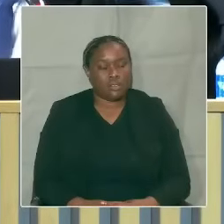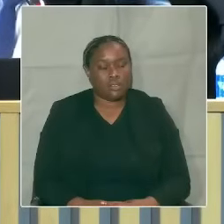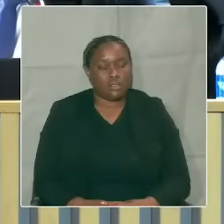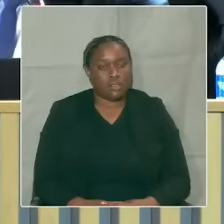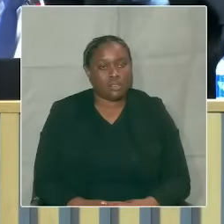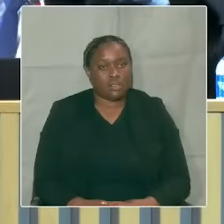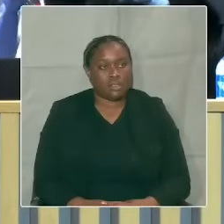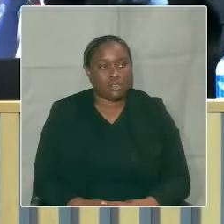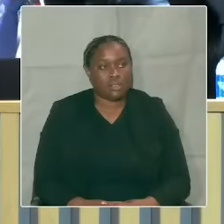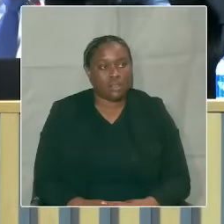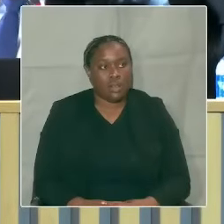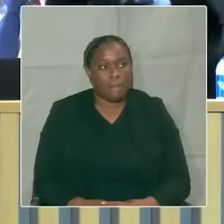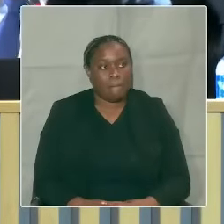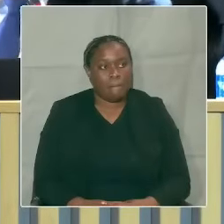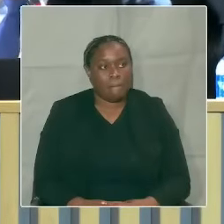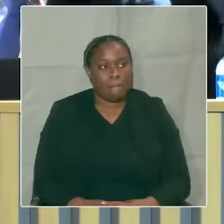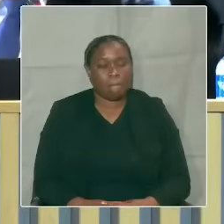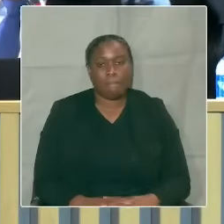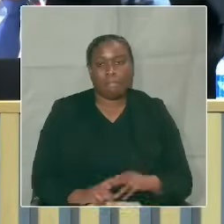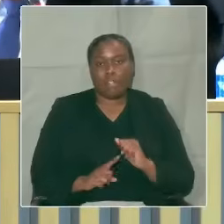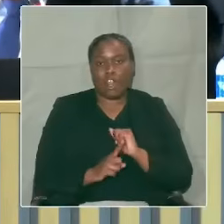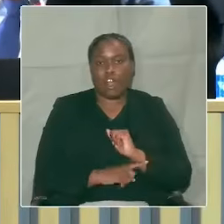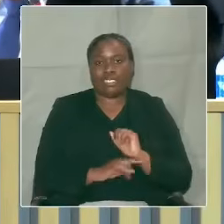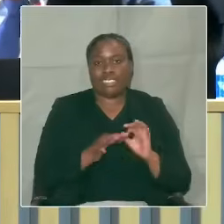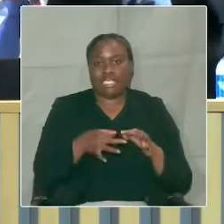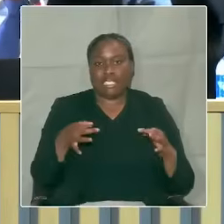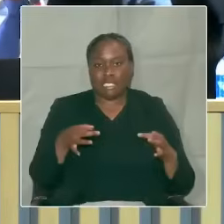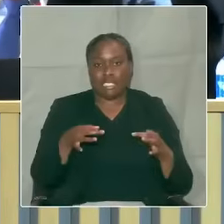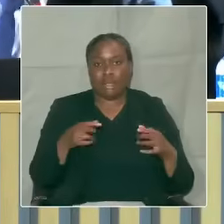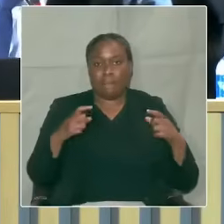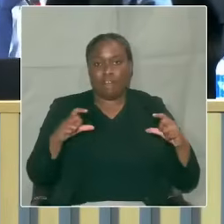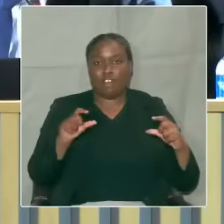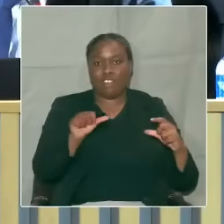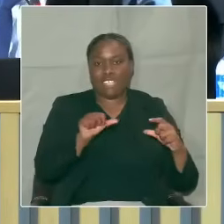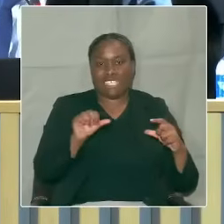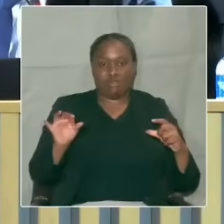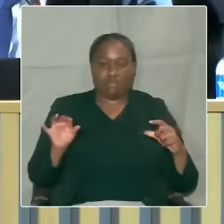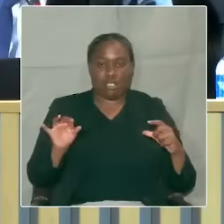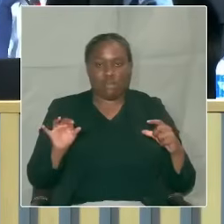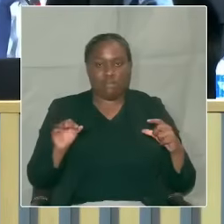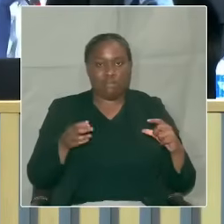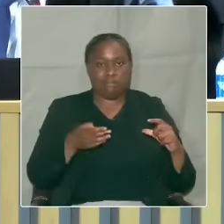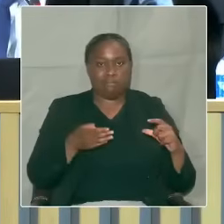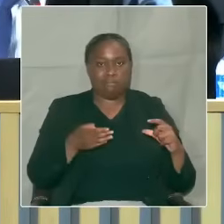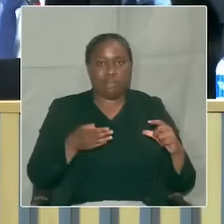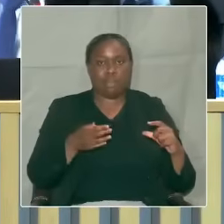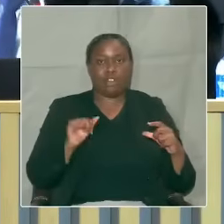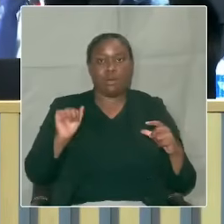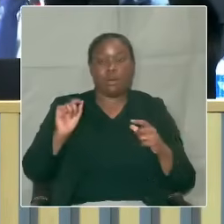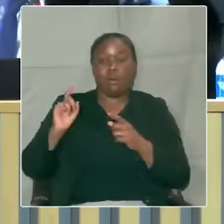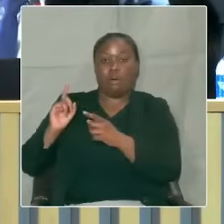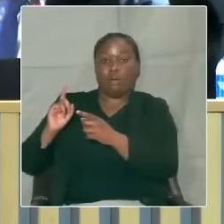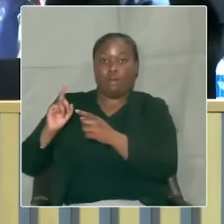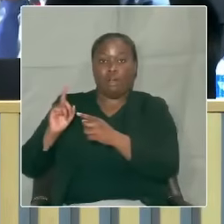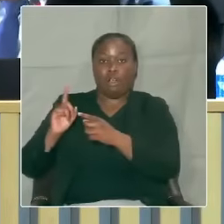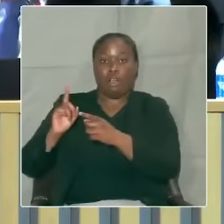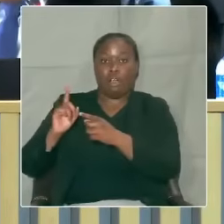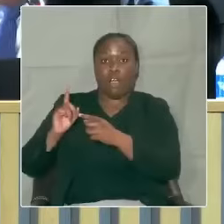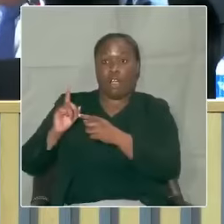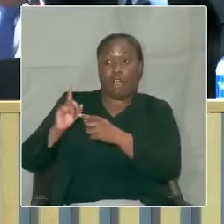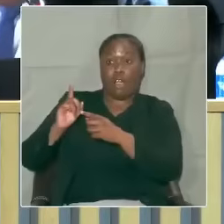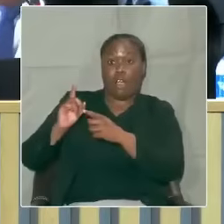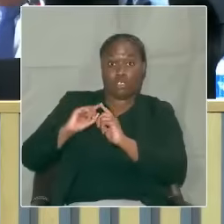General, the last sentence in paragraph 63, and I assume your answer will take us to tea